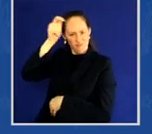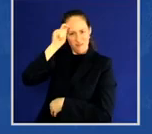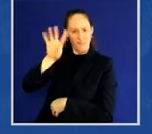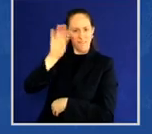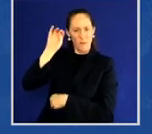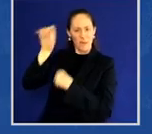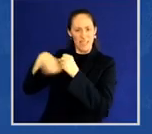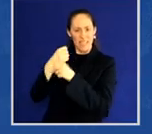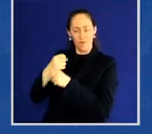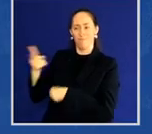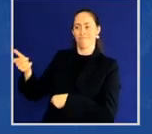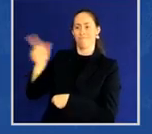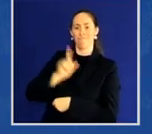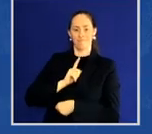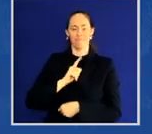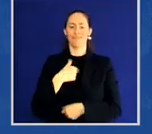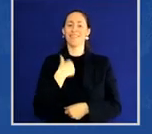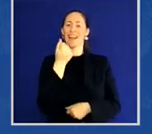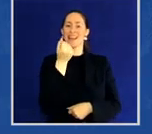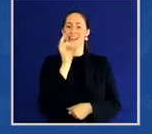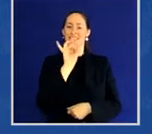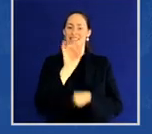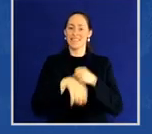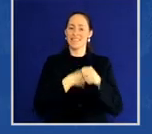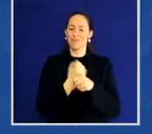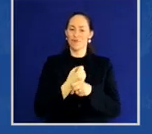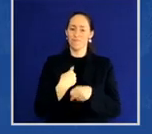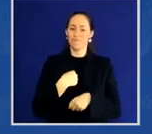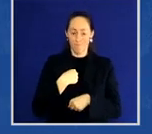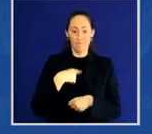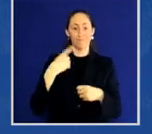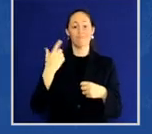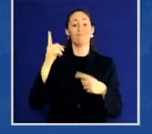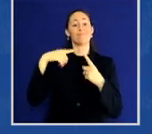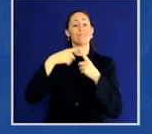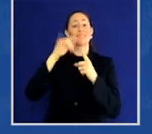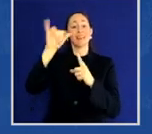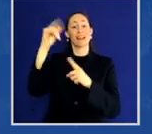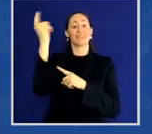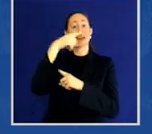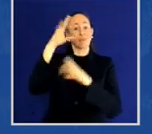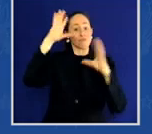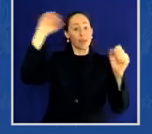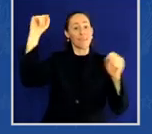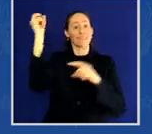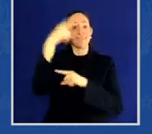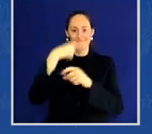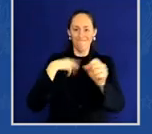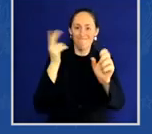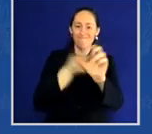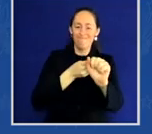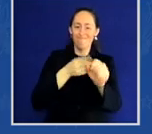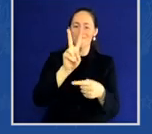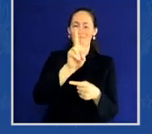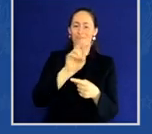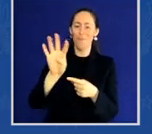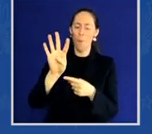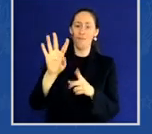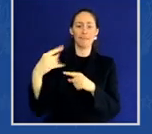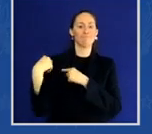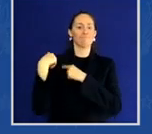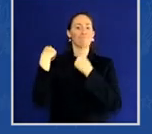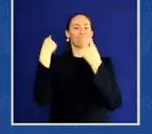Amtrak on President's Day in 2004 as assistant conductor, and after a couple of years, I was promoted to conductor. I can honestly say I love what